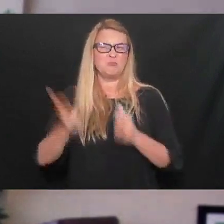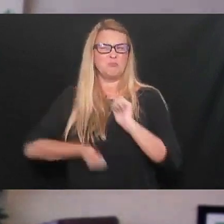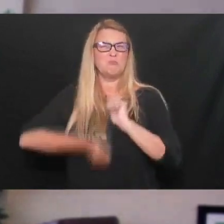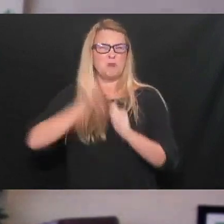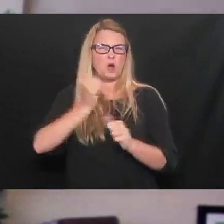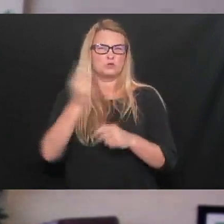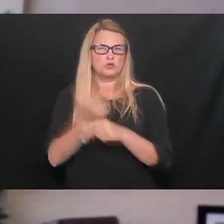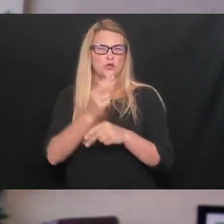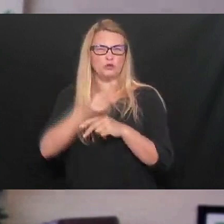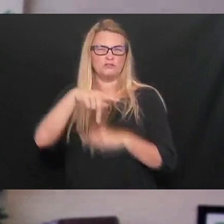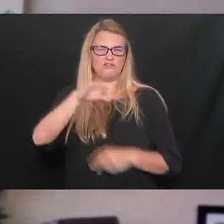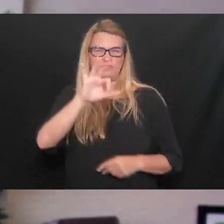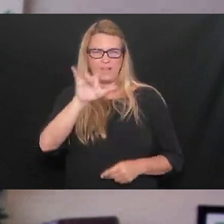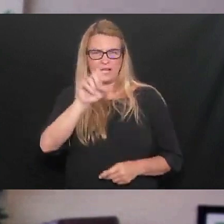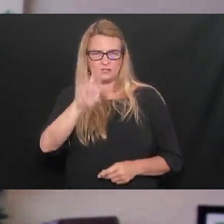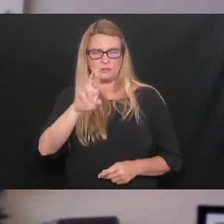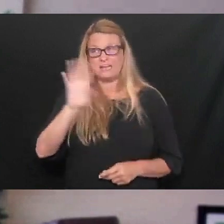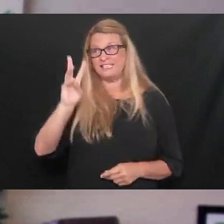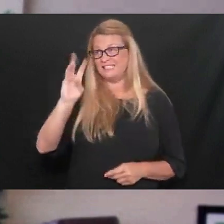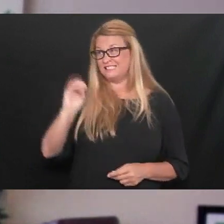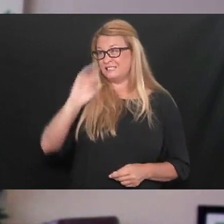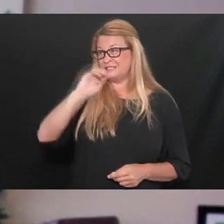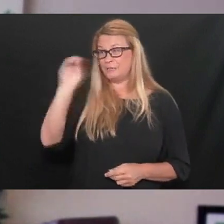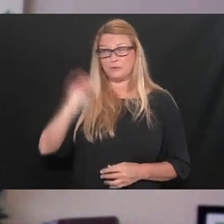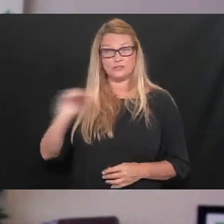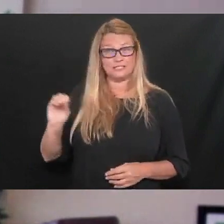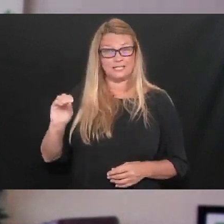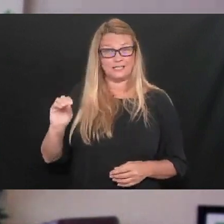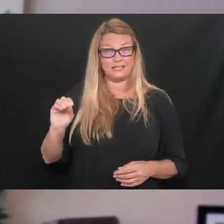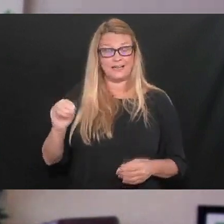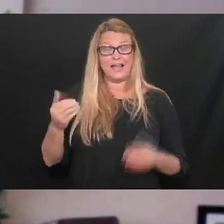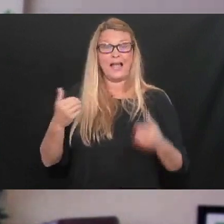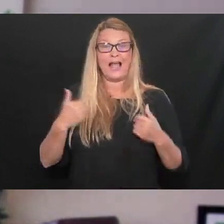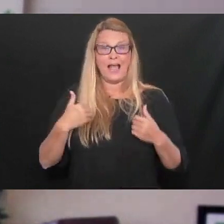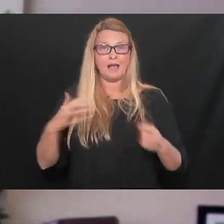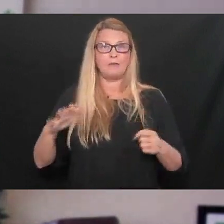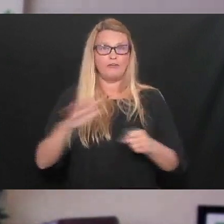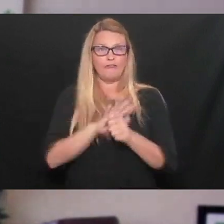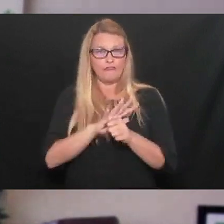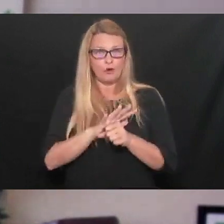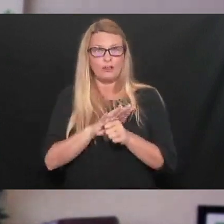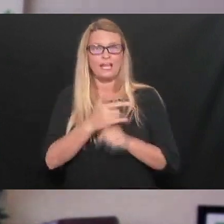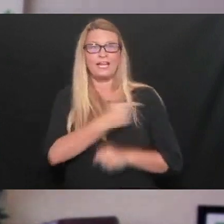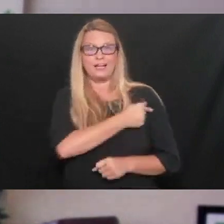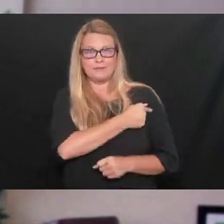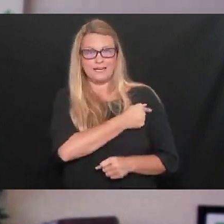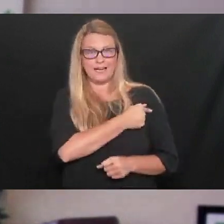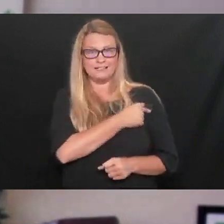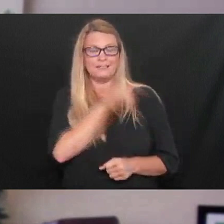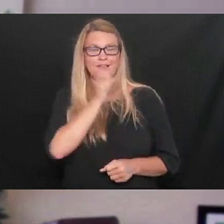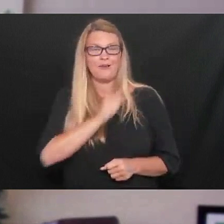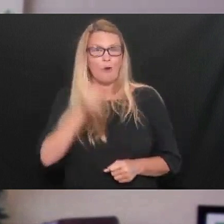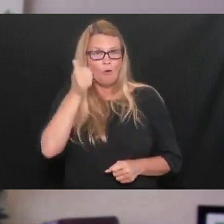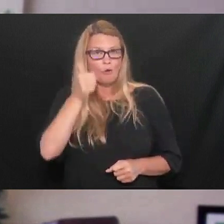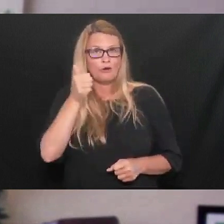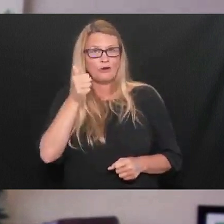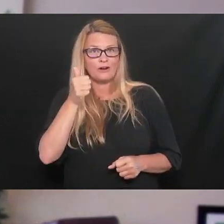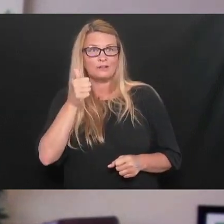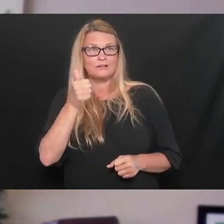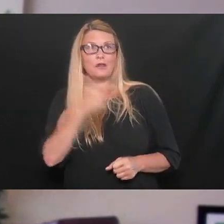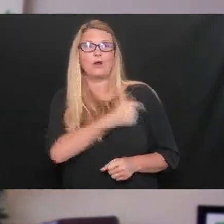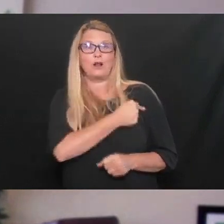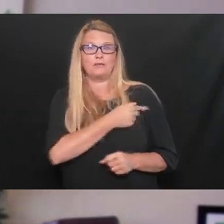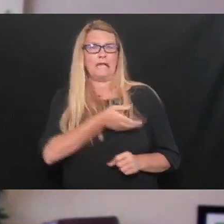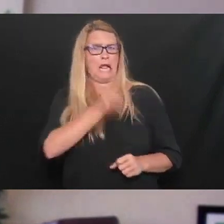about 60% or so of their population have been fully immunized. Their older population had been immunized at a very high